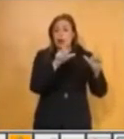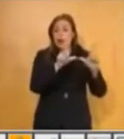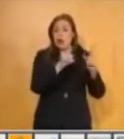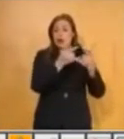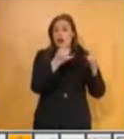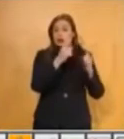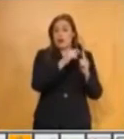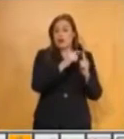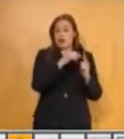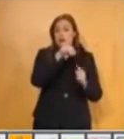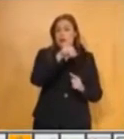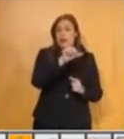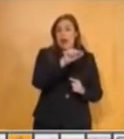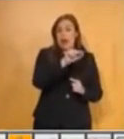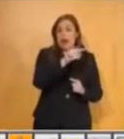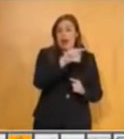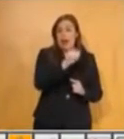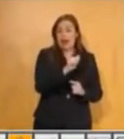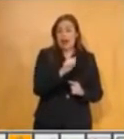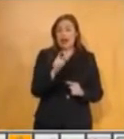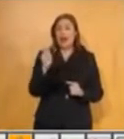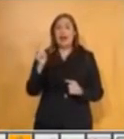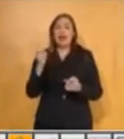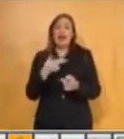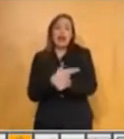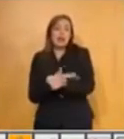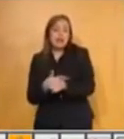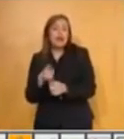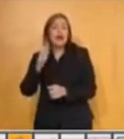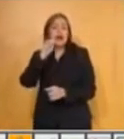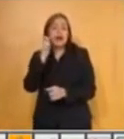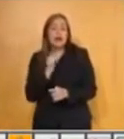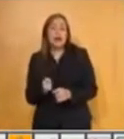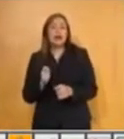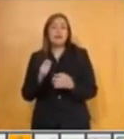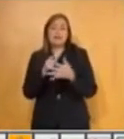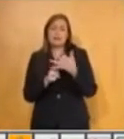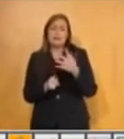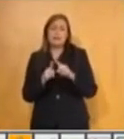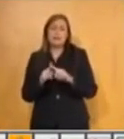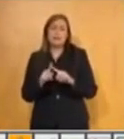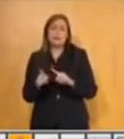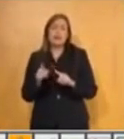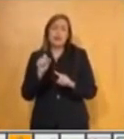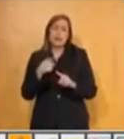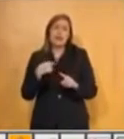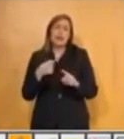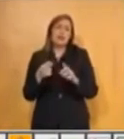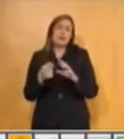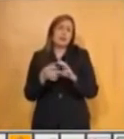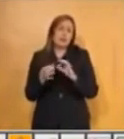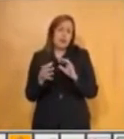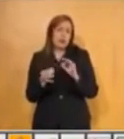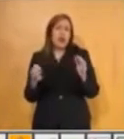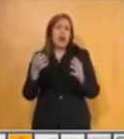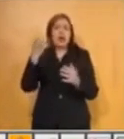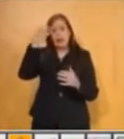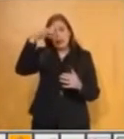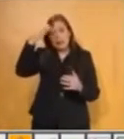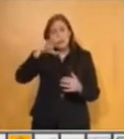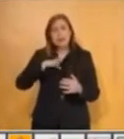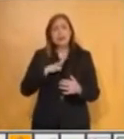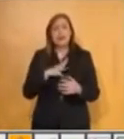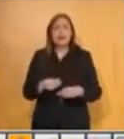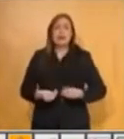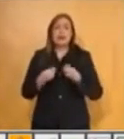find love, friendship, and a lot of other social values. And for slice of life, that it's a situation of the